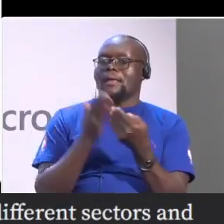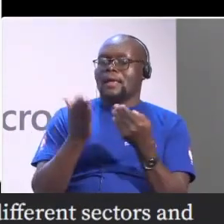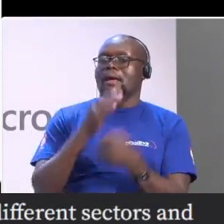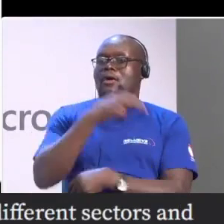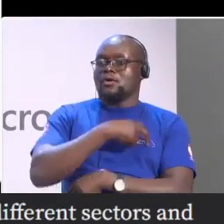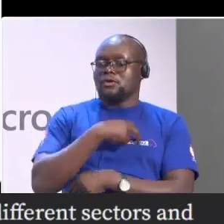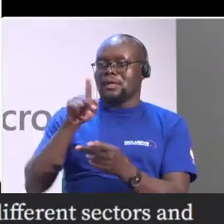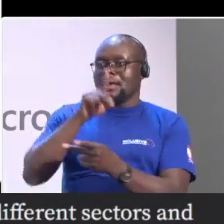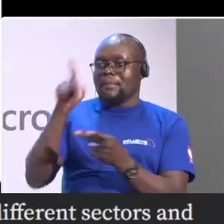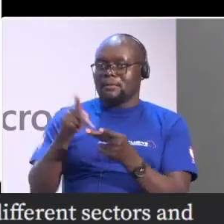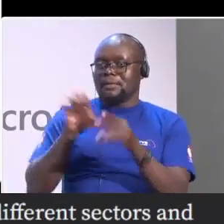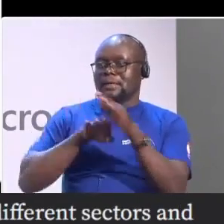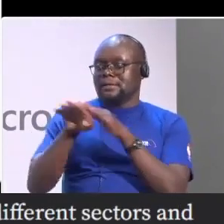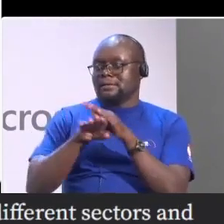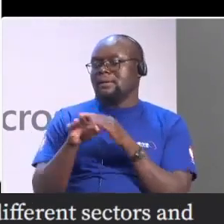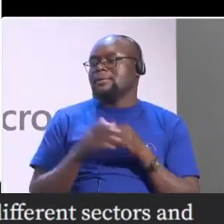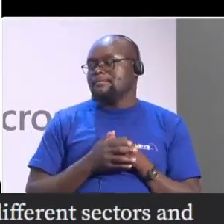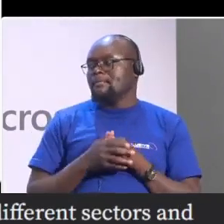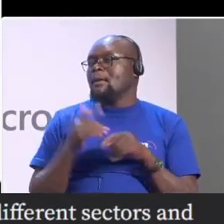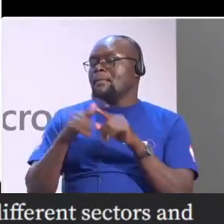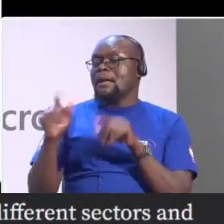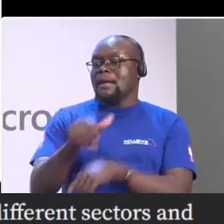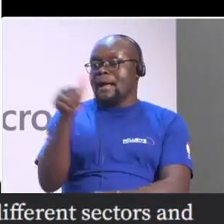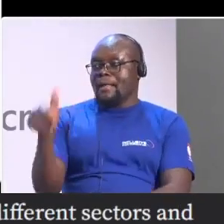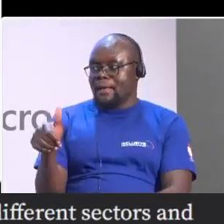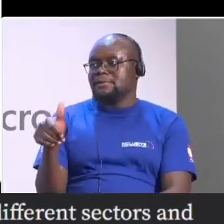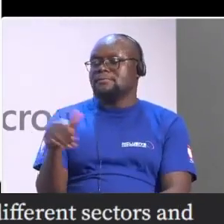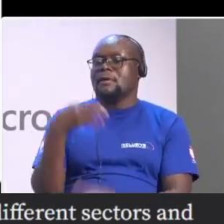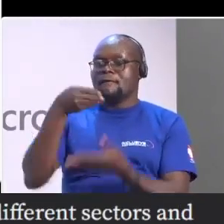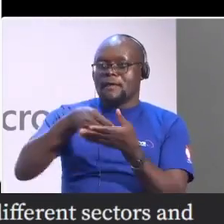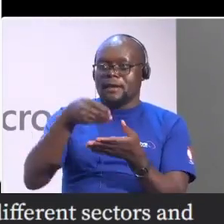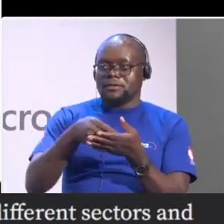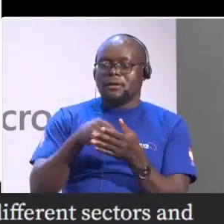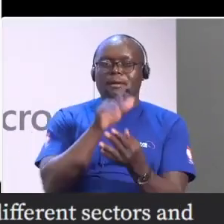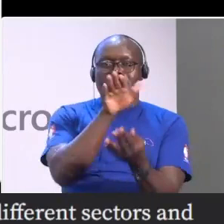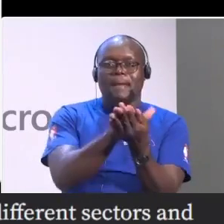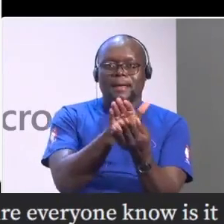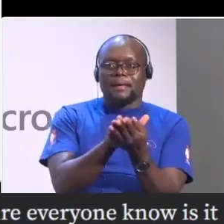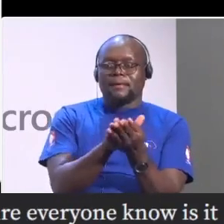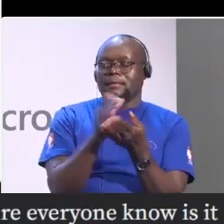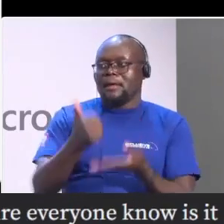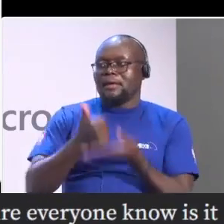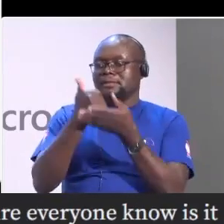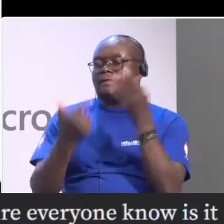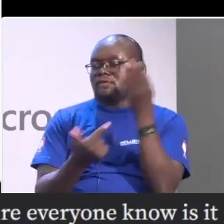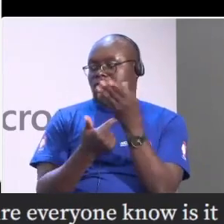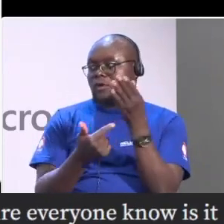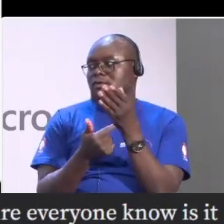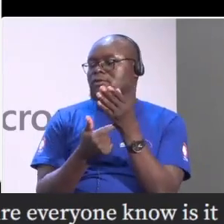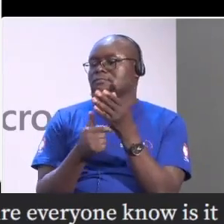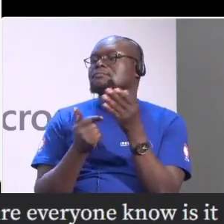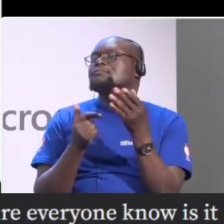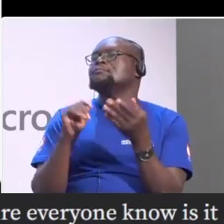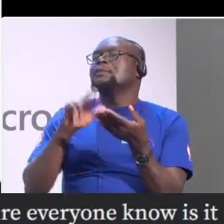consulting, particularly around accessibility consulting, but others, financial, banking, assistive technology, disability